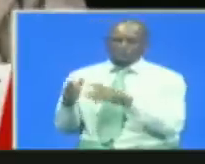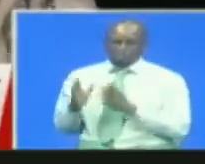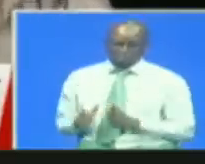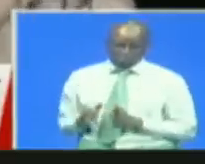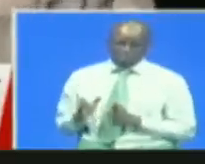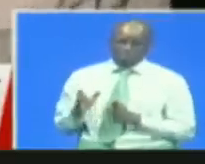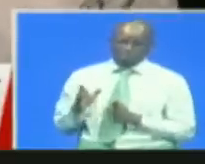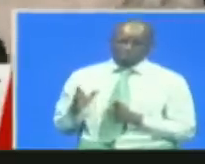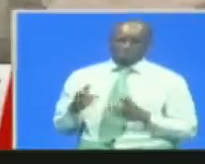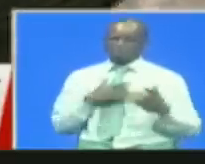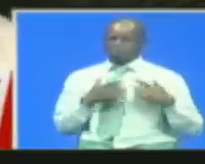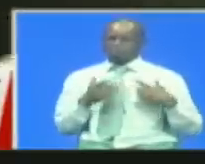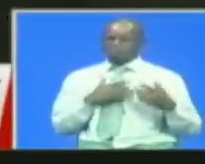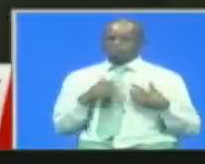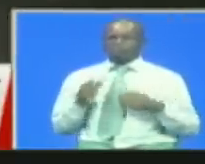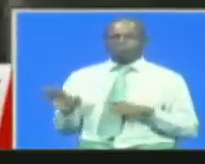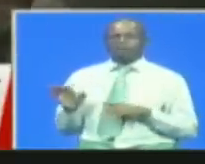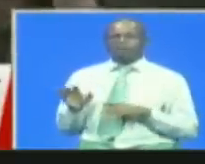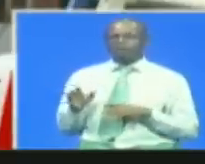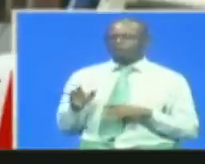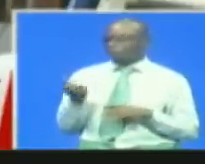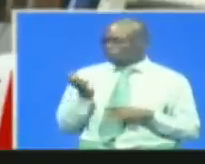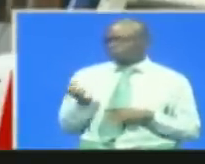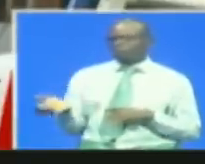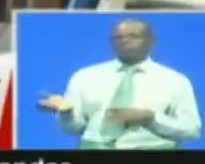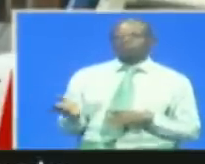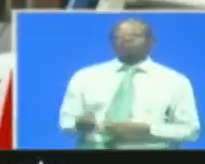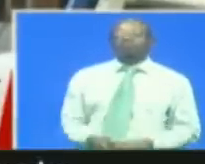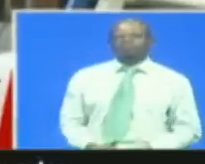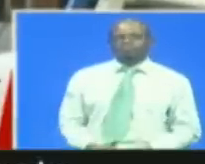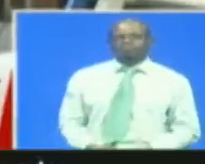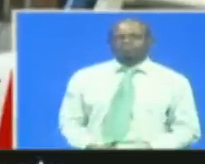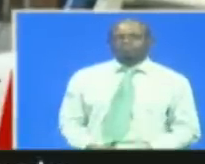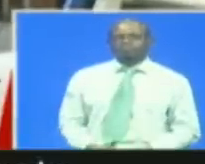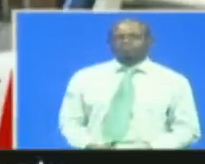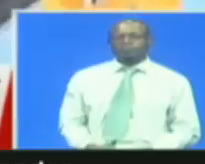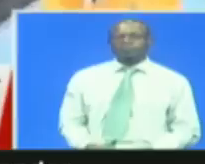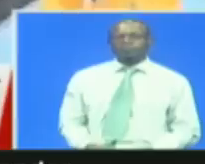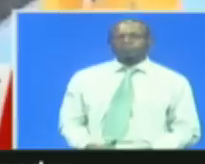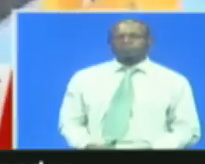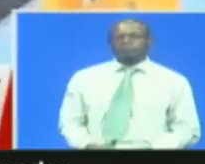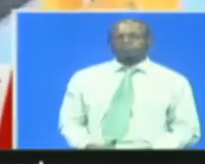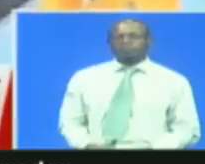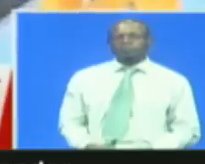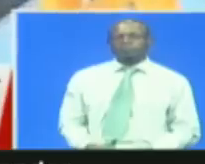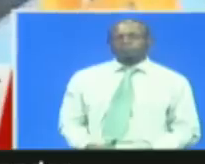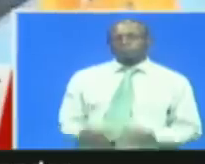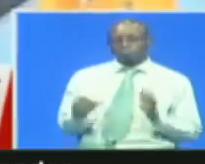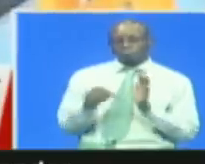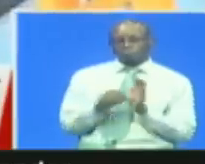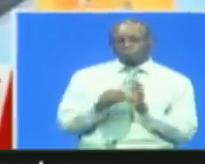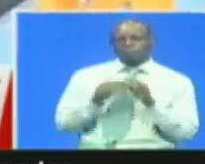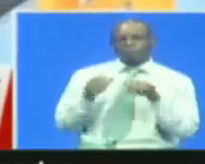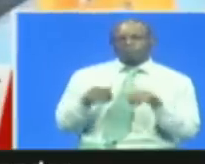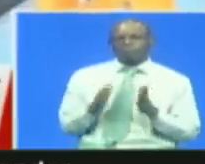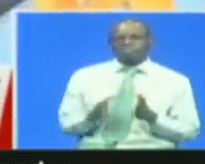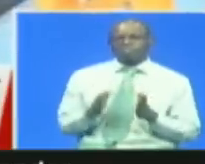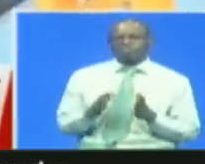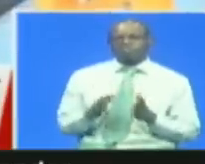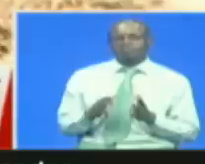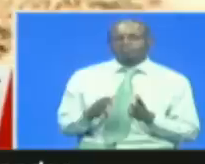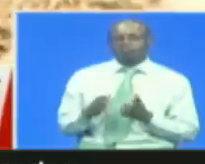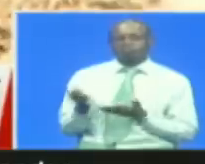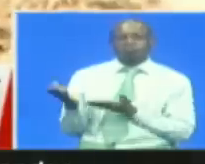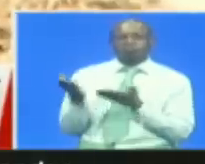the farmers' terms are not taken into account. Among the problems the farmers were brought